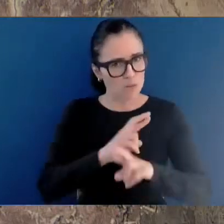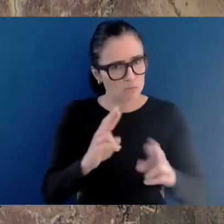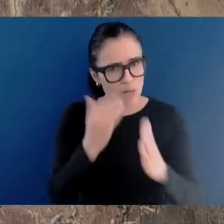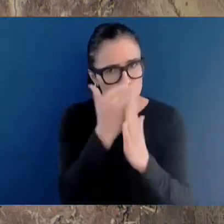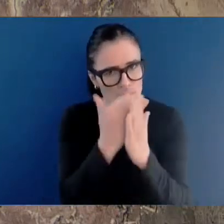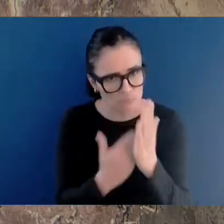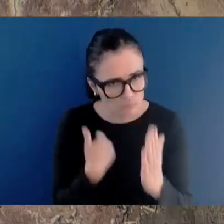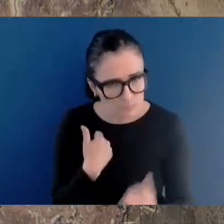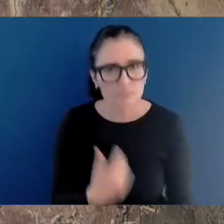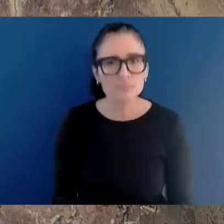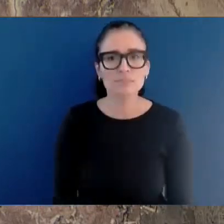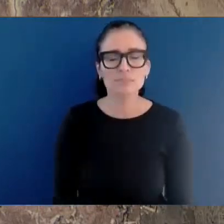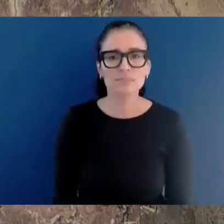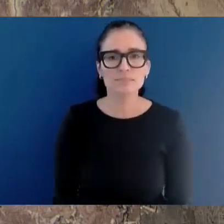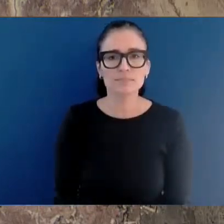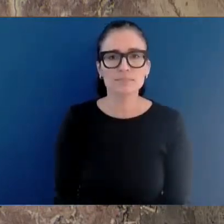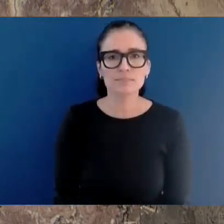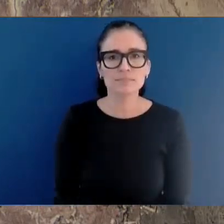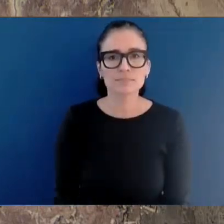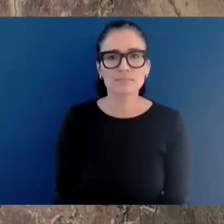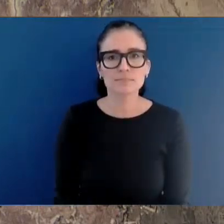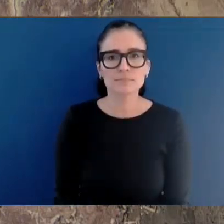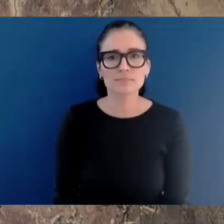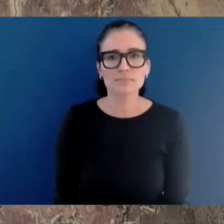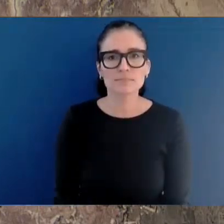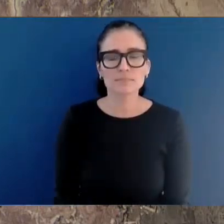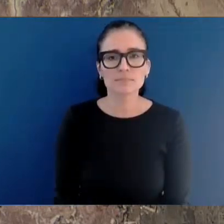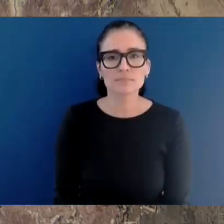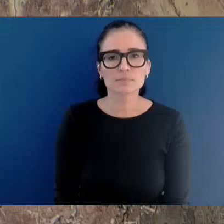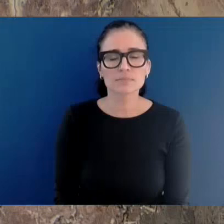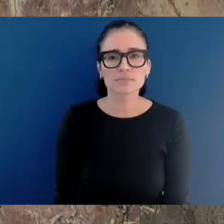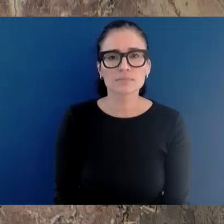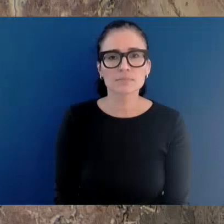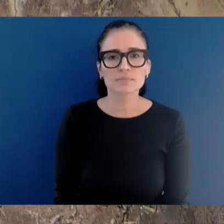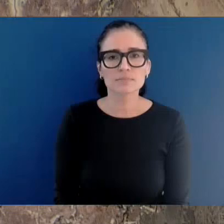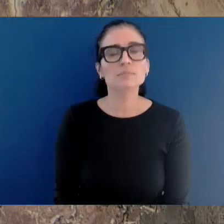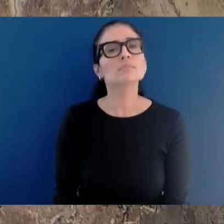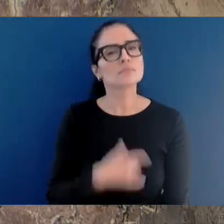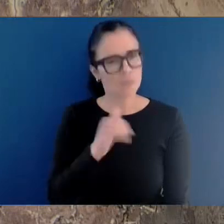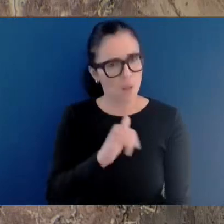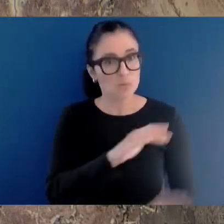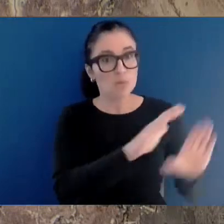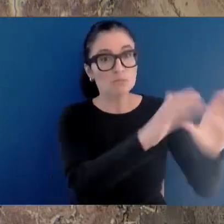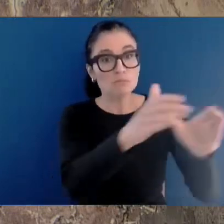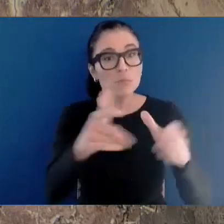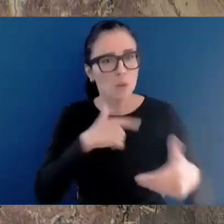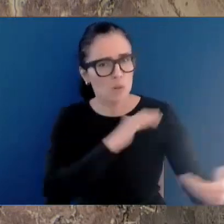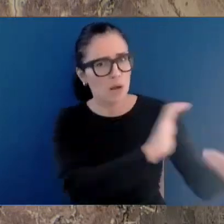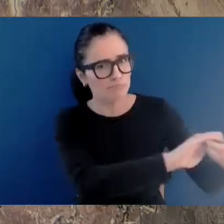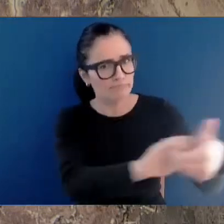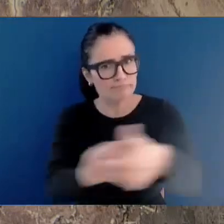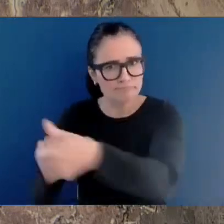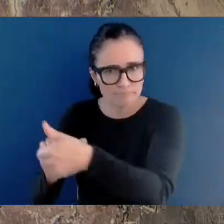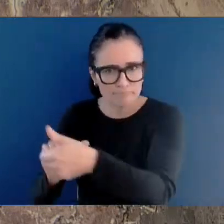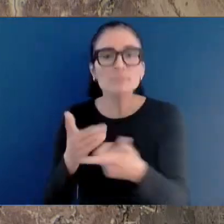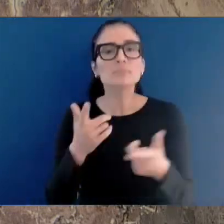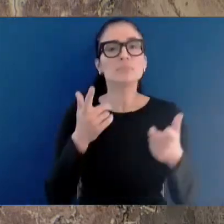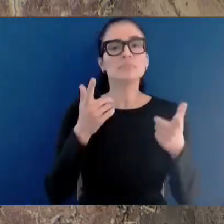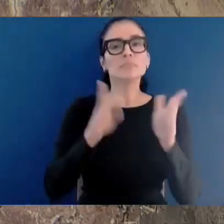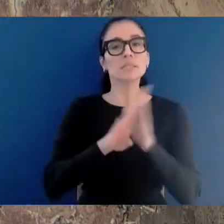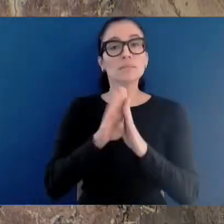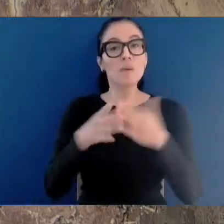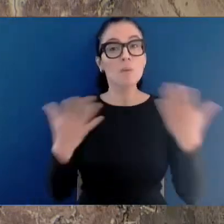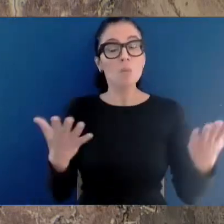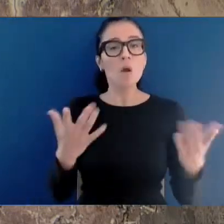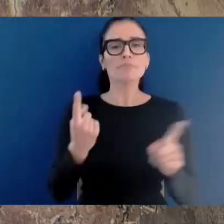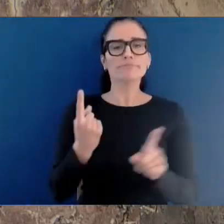We are working with other bodies. We are developing a response to the public that wants to see oversight. The member,